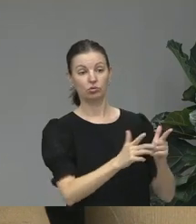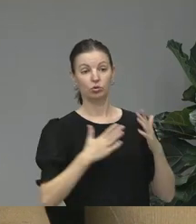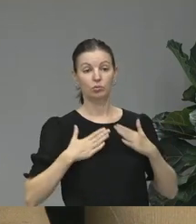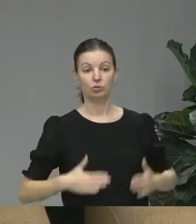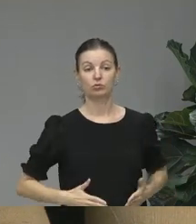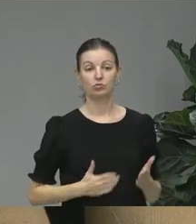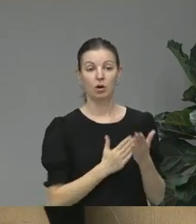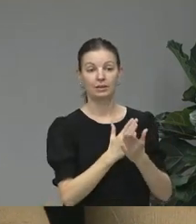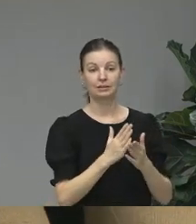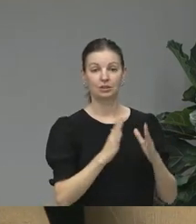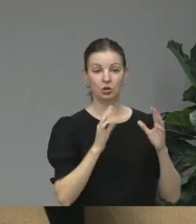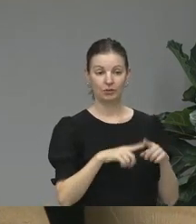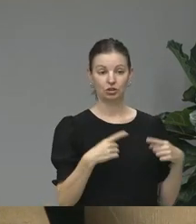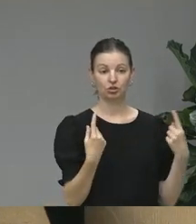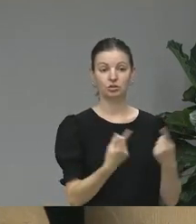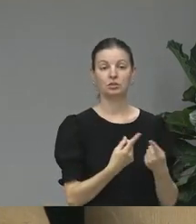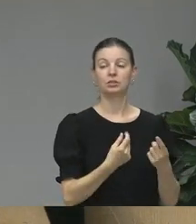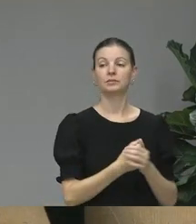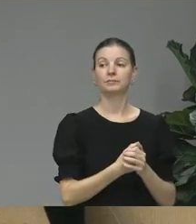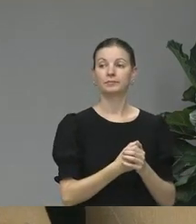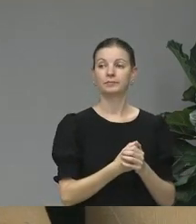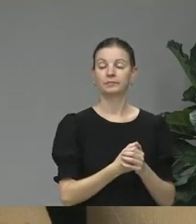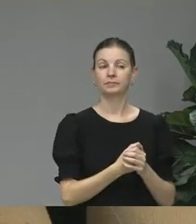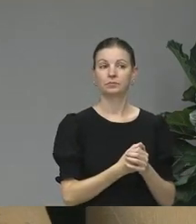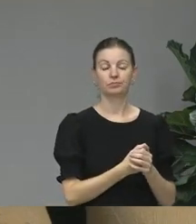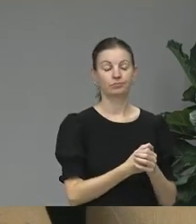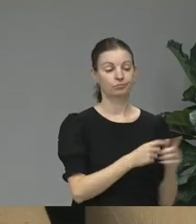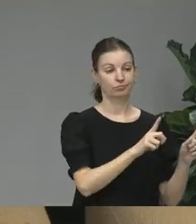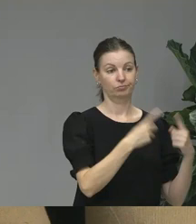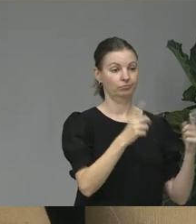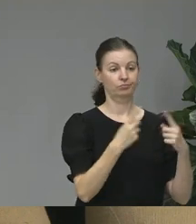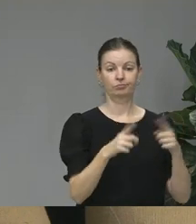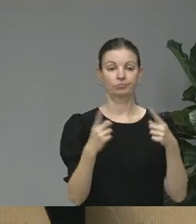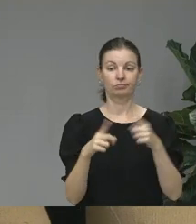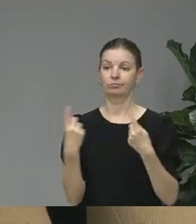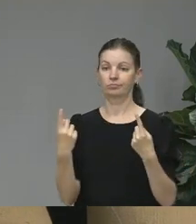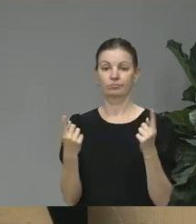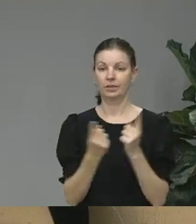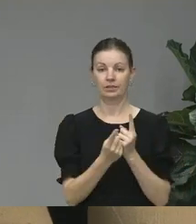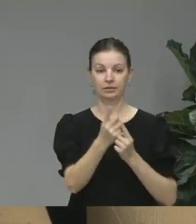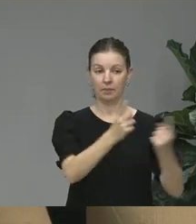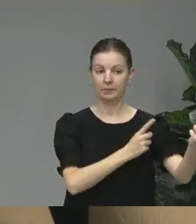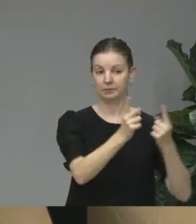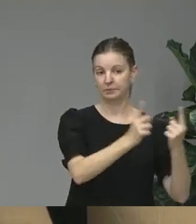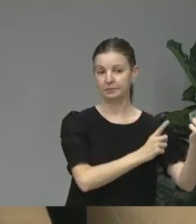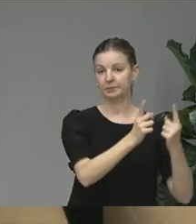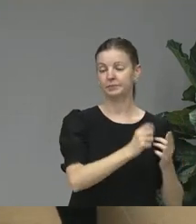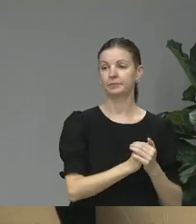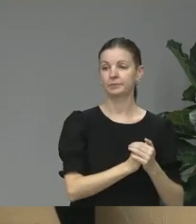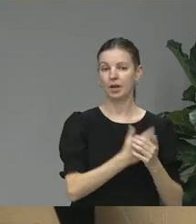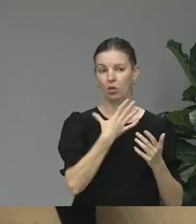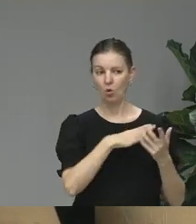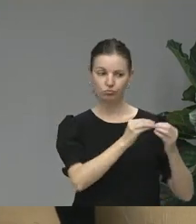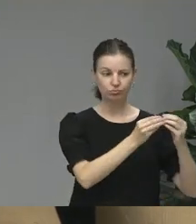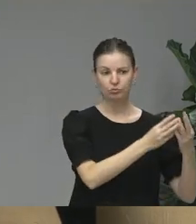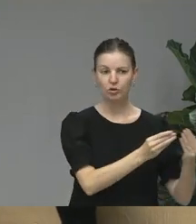think there are a broad range of matters that have taken there seeking